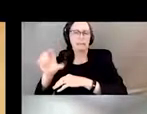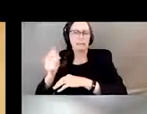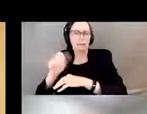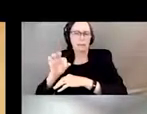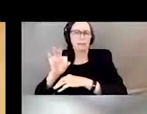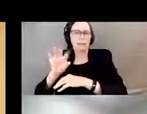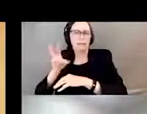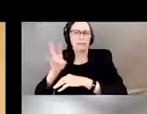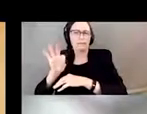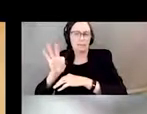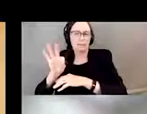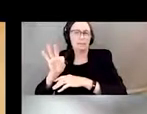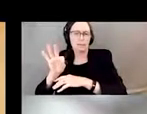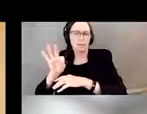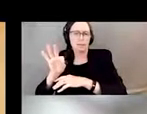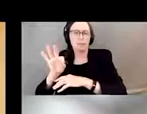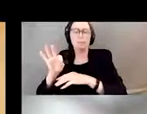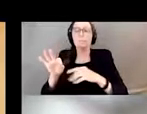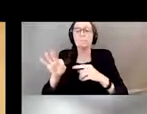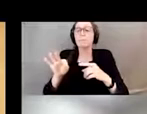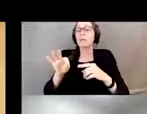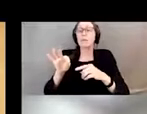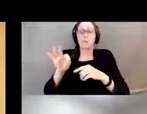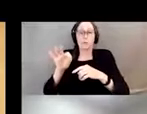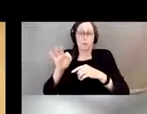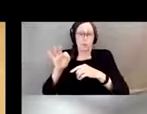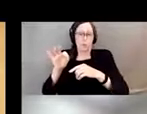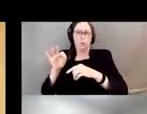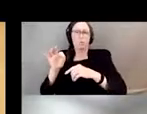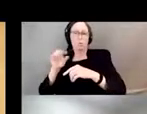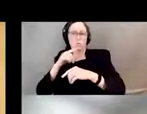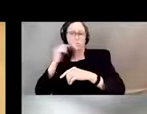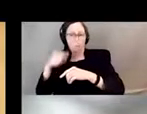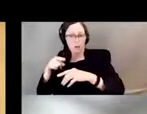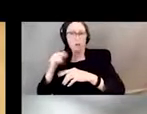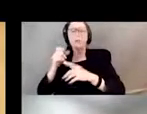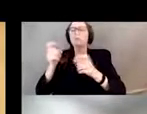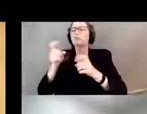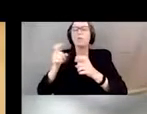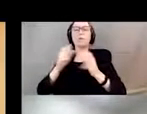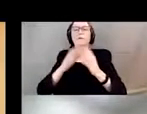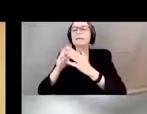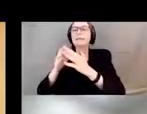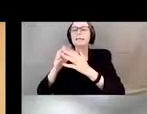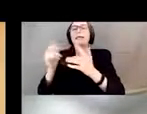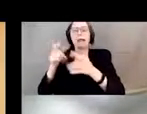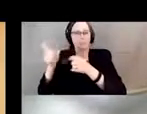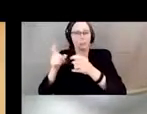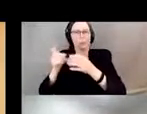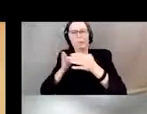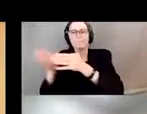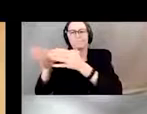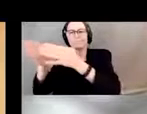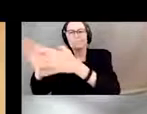1979. And the Soviets will control the cities and some of the main land routes that will allow them to move soldiers and